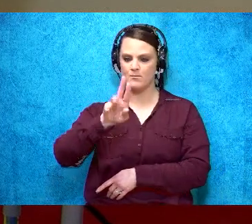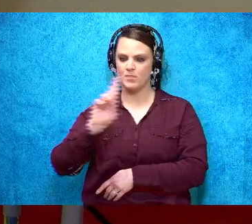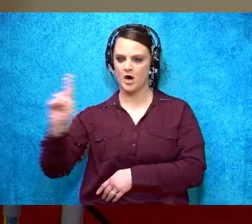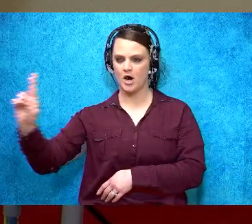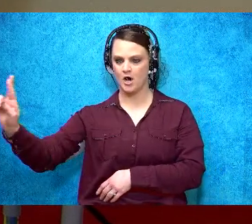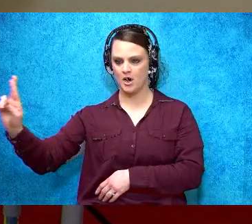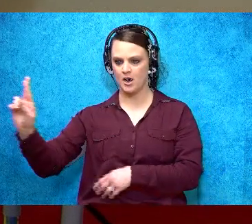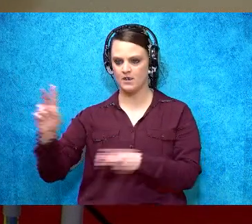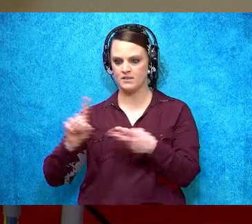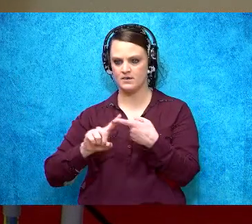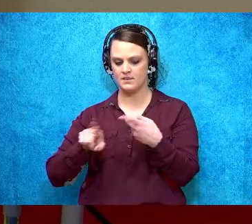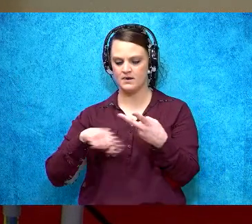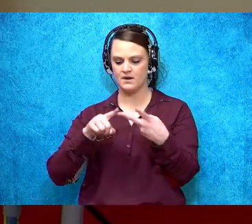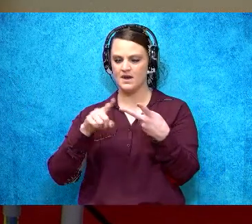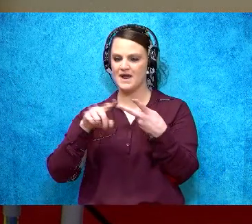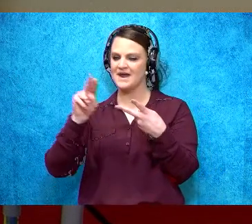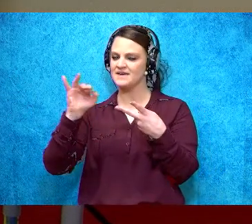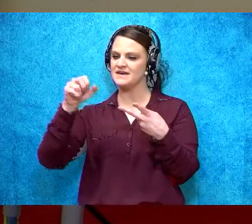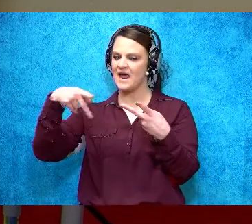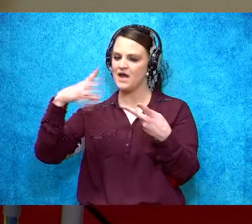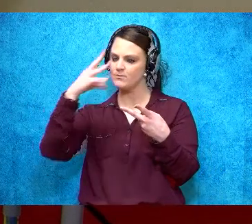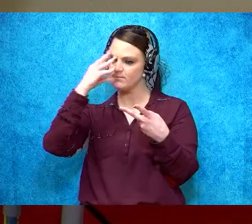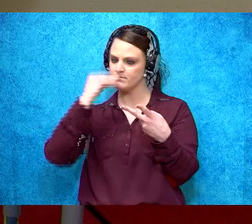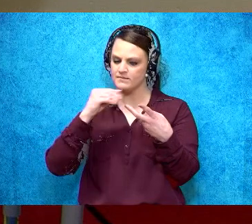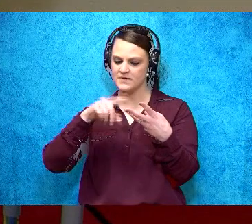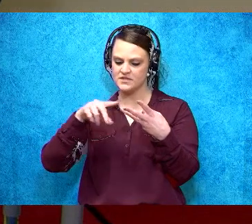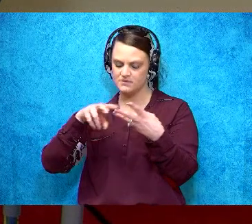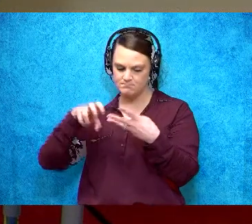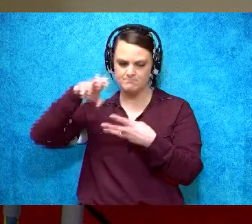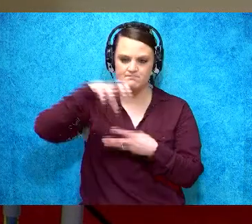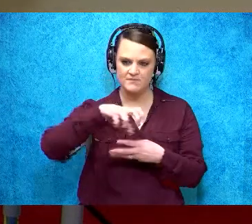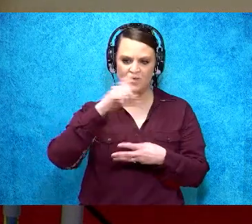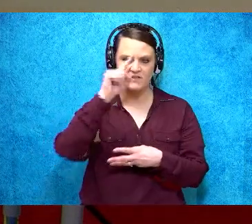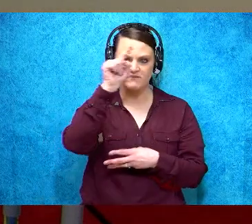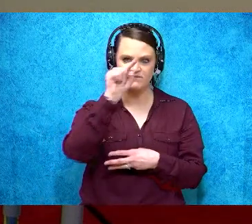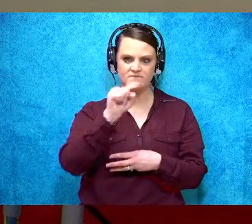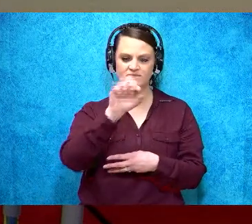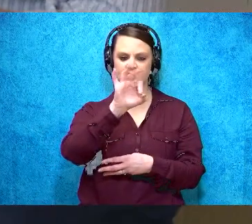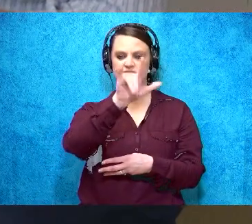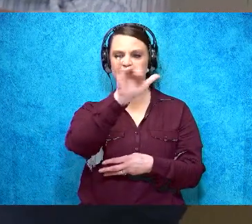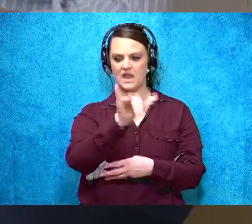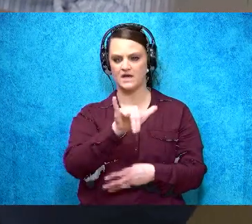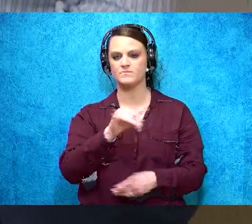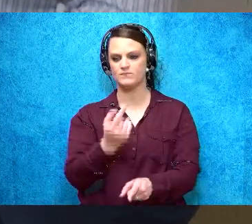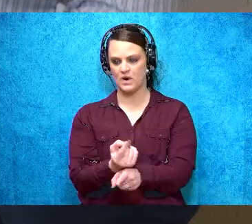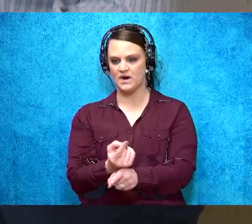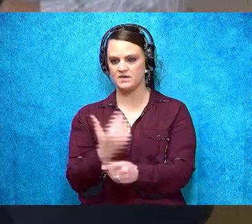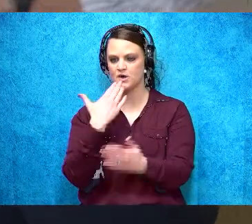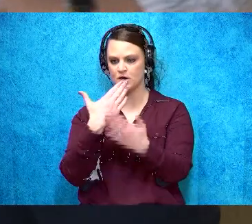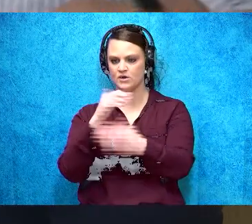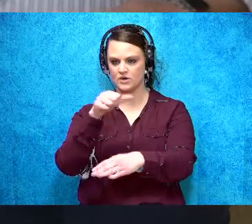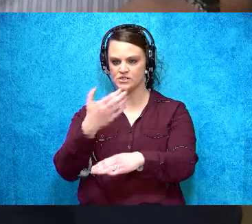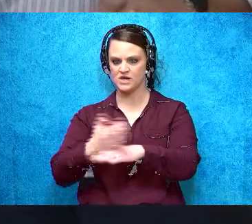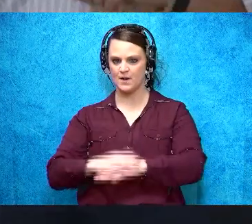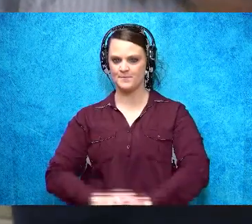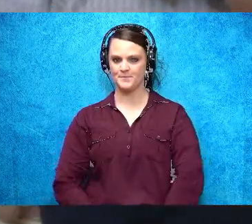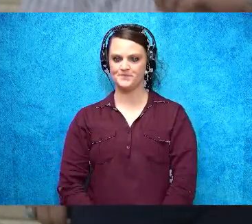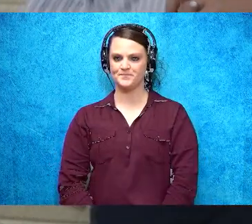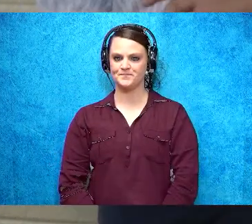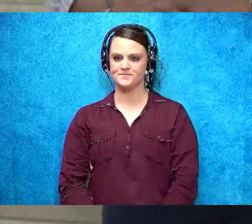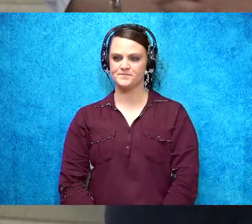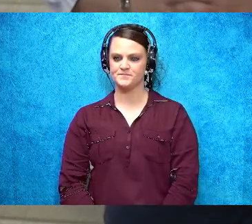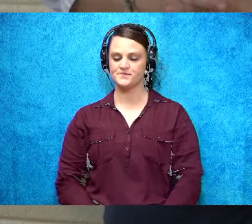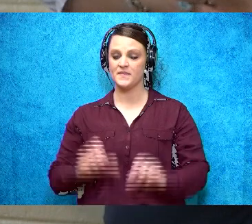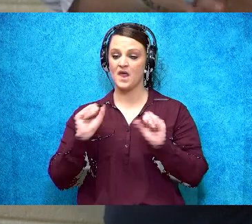and she's taking her nap and she pounced on a fly. Okay? Good job. All right, I told you that we would look at